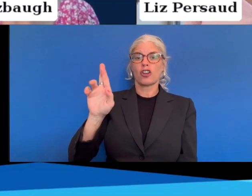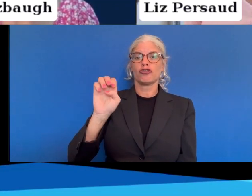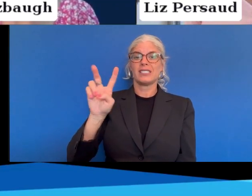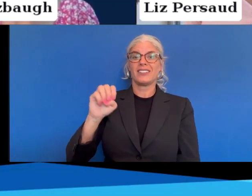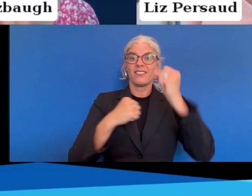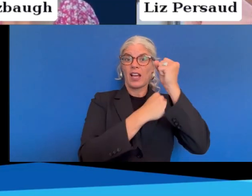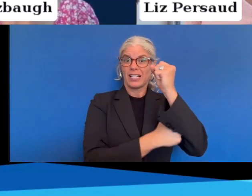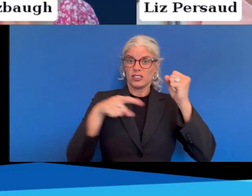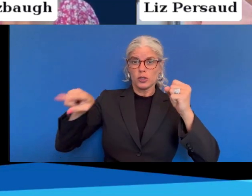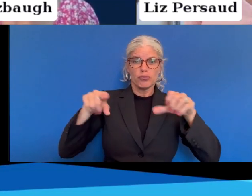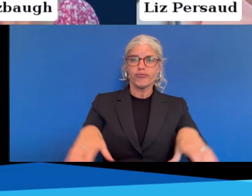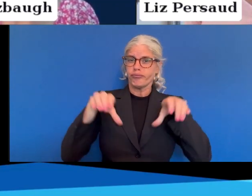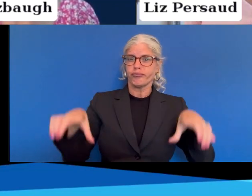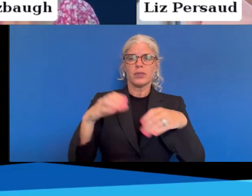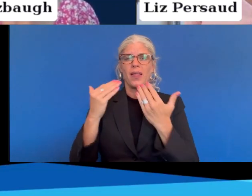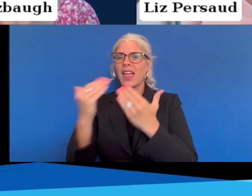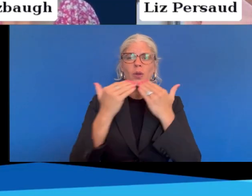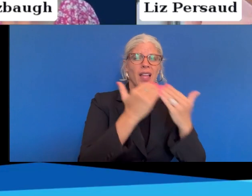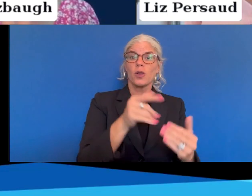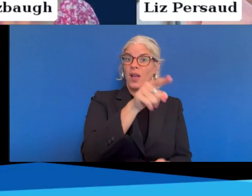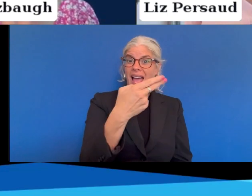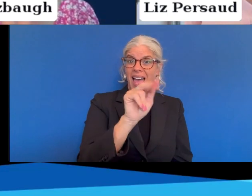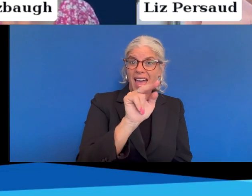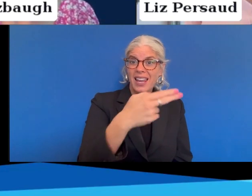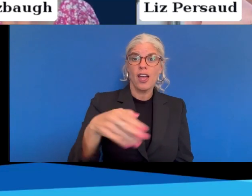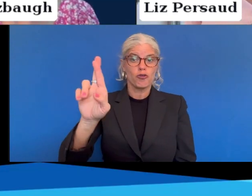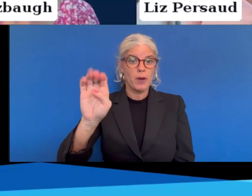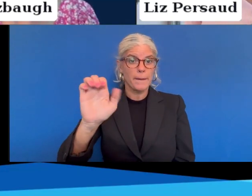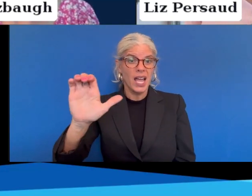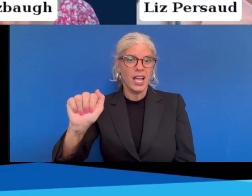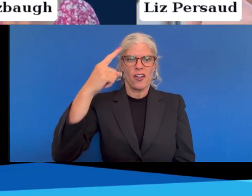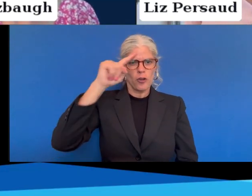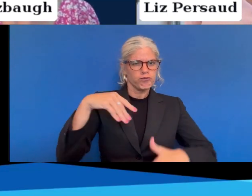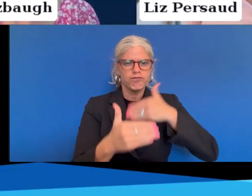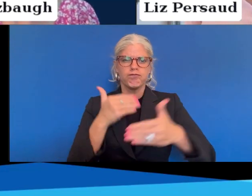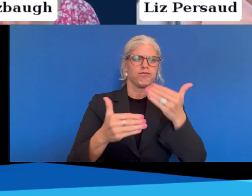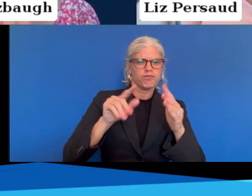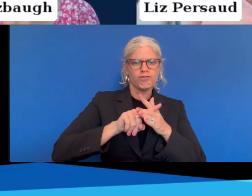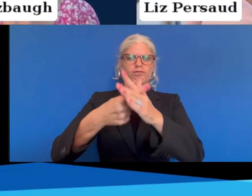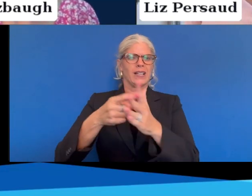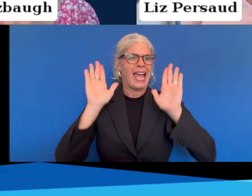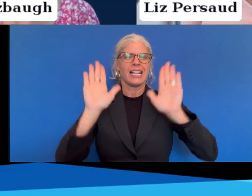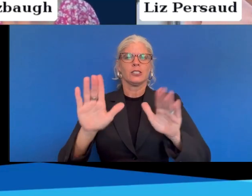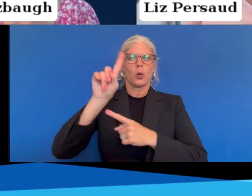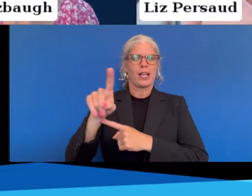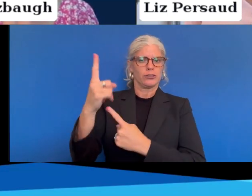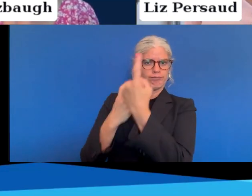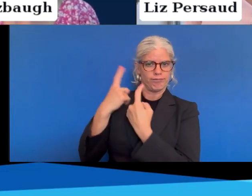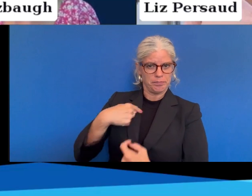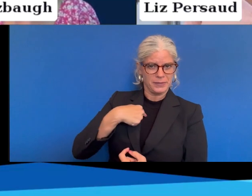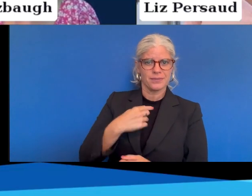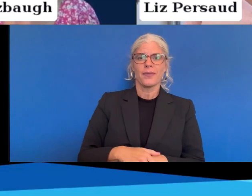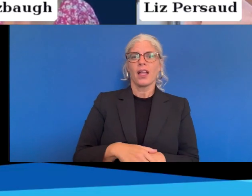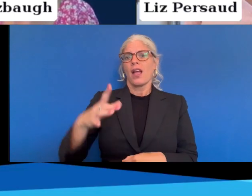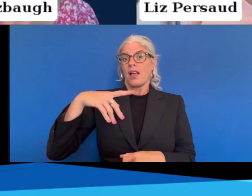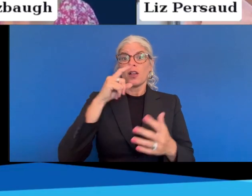inspired by Liz and Sherry and all of you guys here and everything that the Christopher and Dana Reeve Foundation is doing.